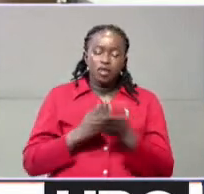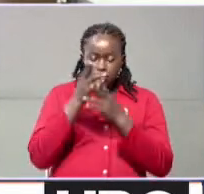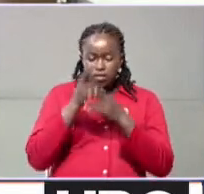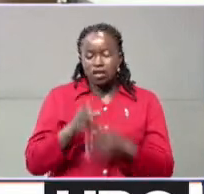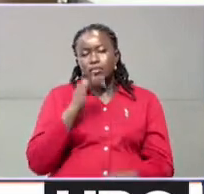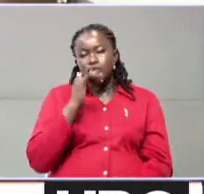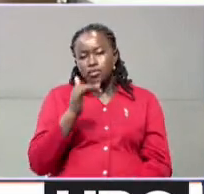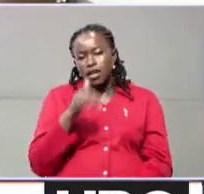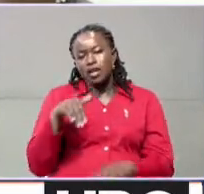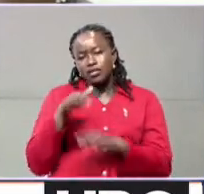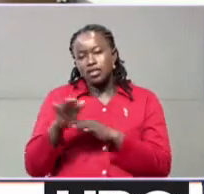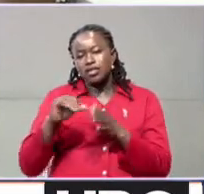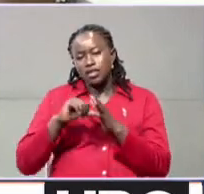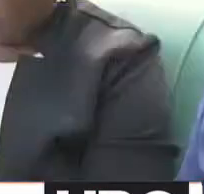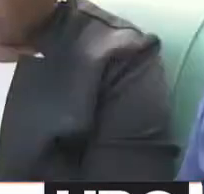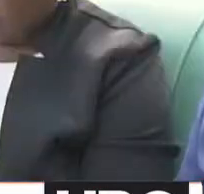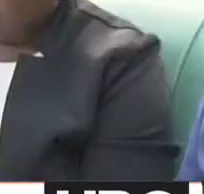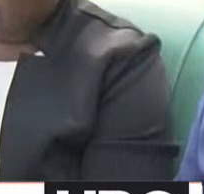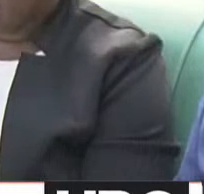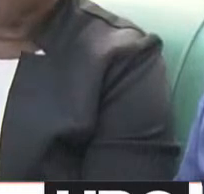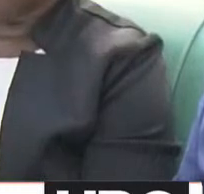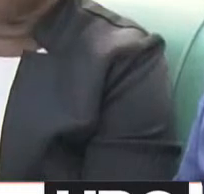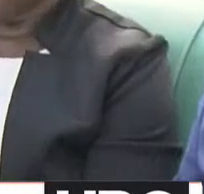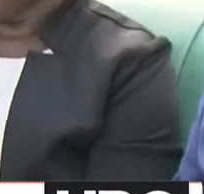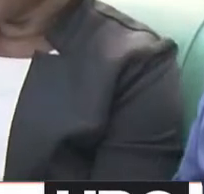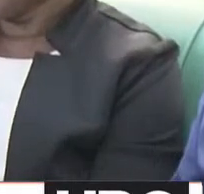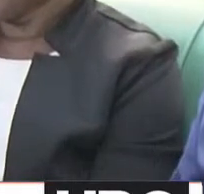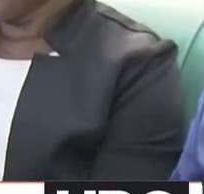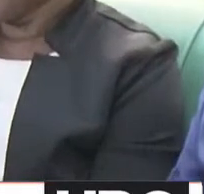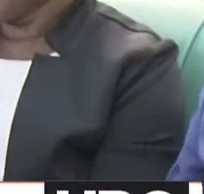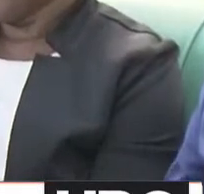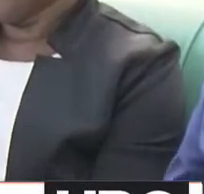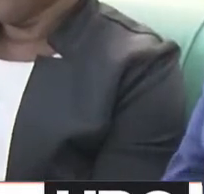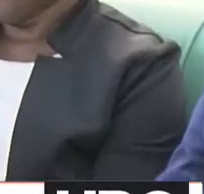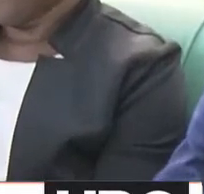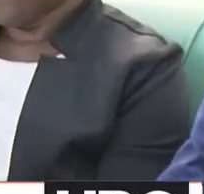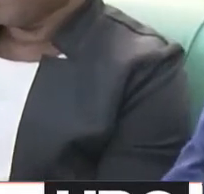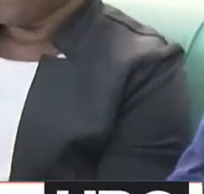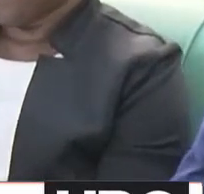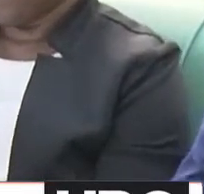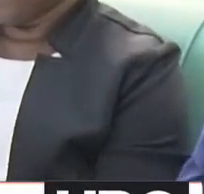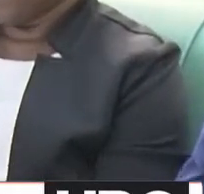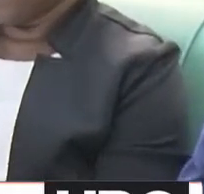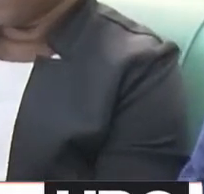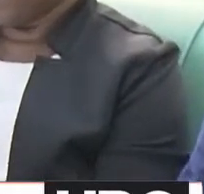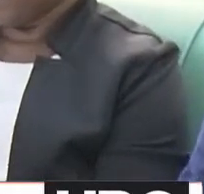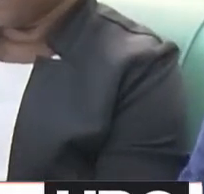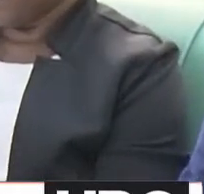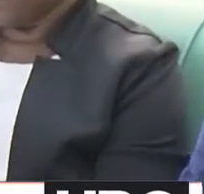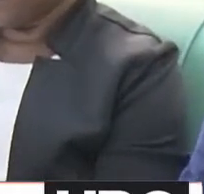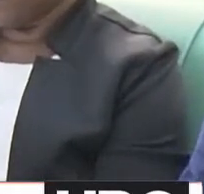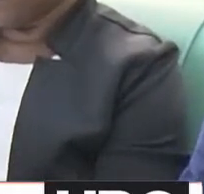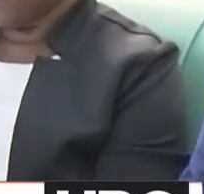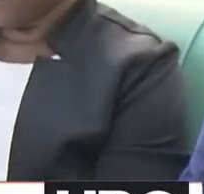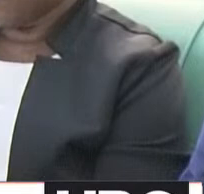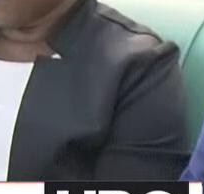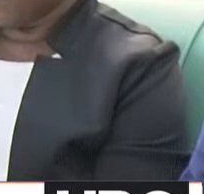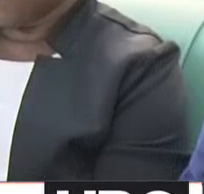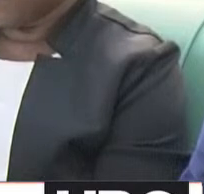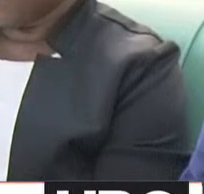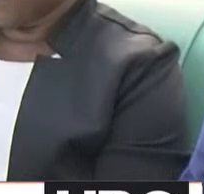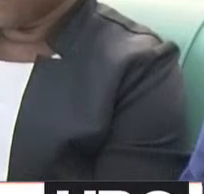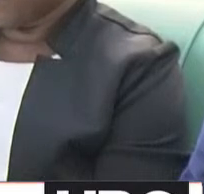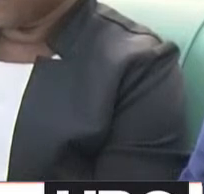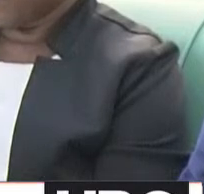referred the above matters to the committee on public service and local government for interaction with the relevant department of